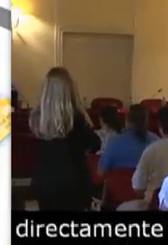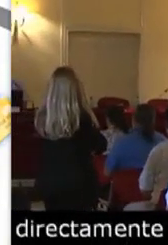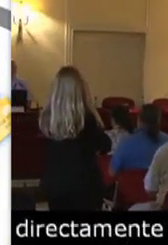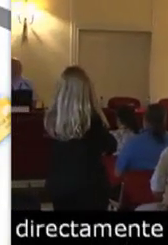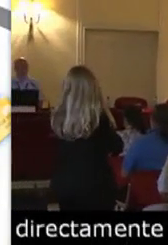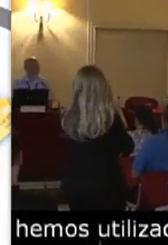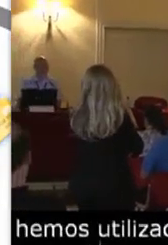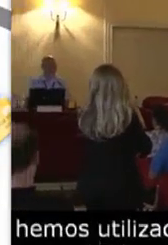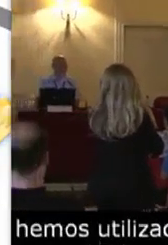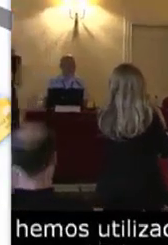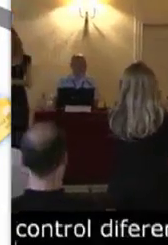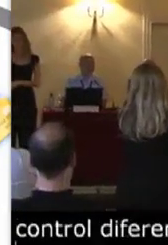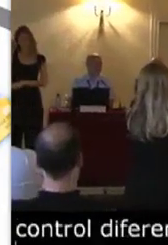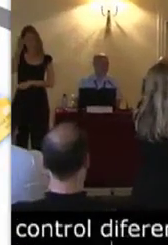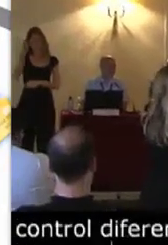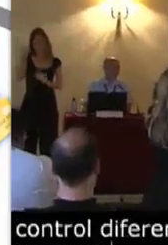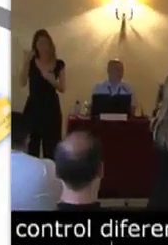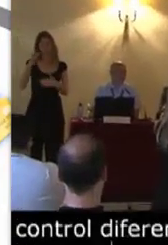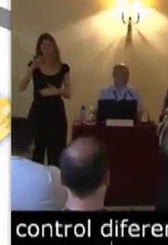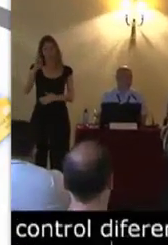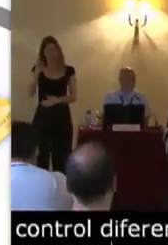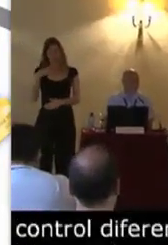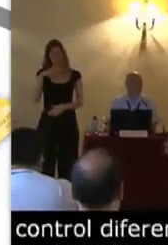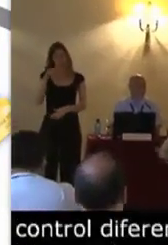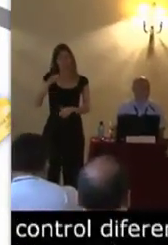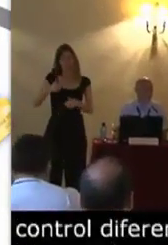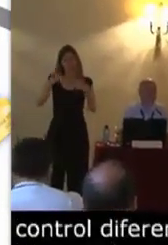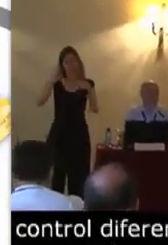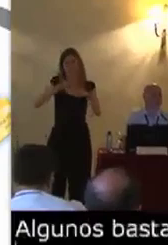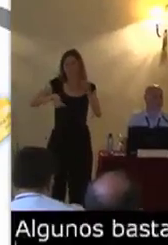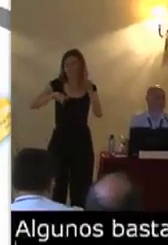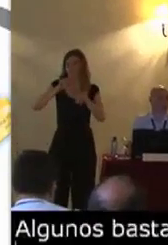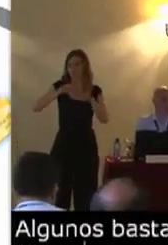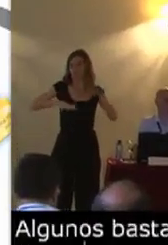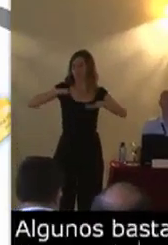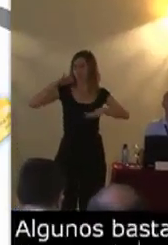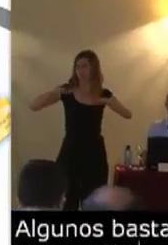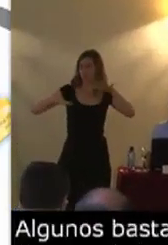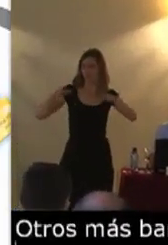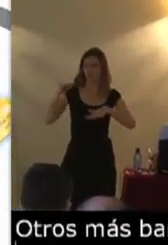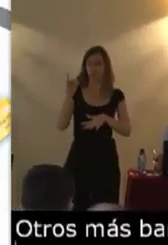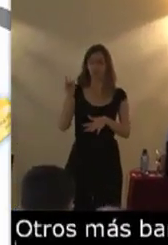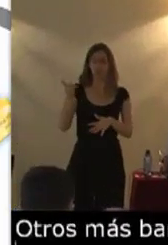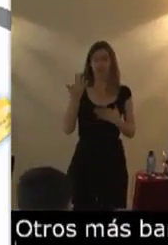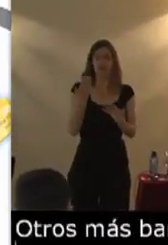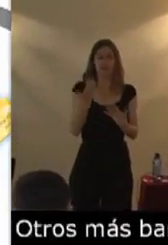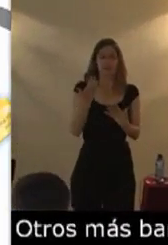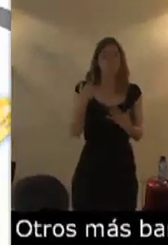control systems, some of them more expensive than others, some more inexpensive.